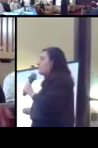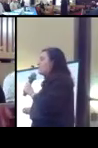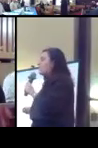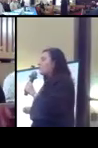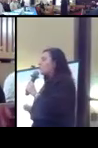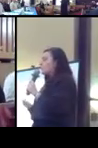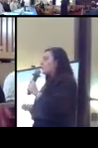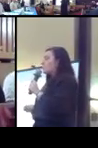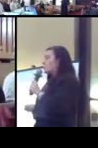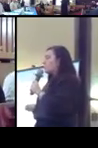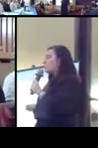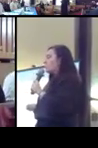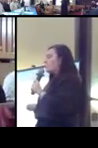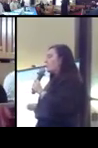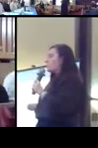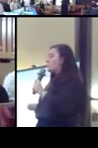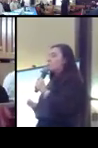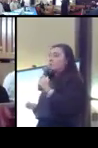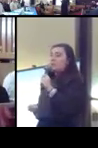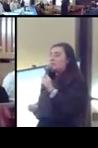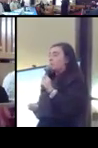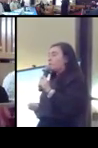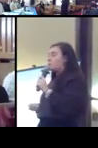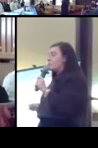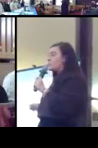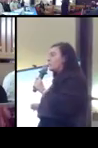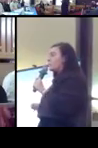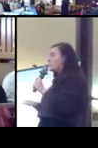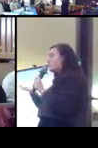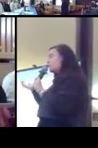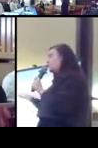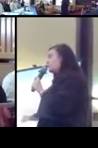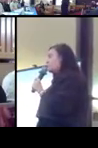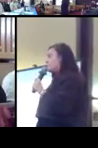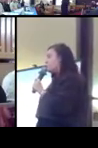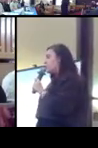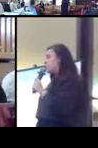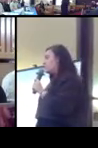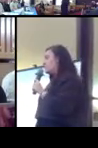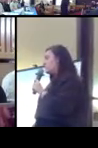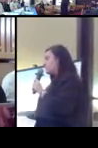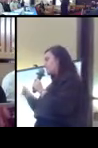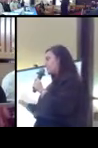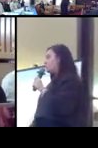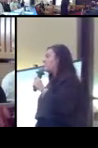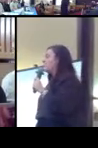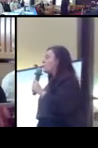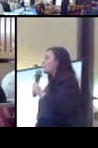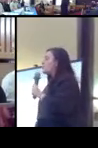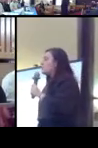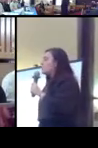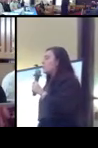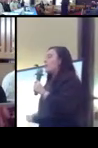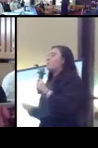there. Also connecting the cultural boulevard with other catalytic projects that we'll list further on in the